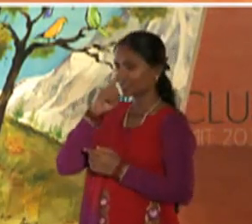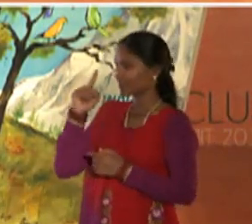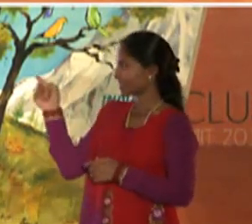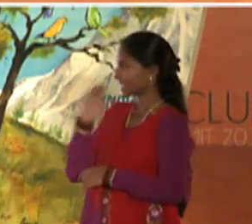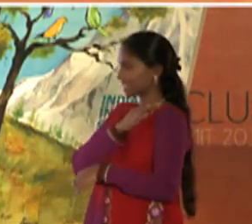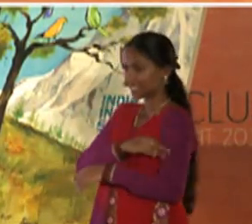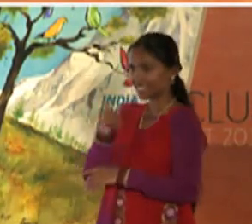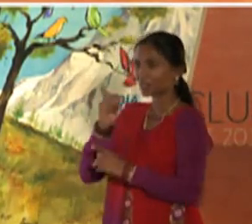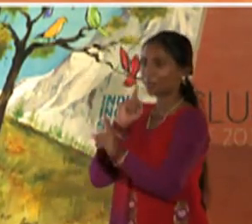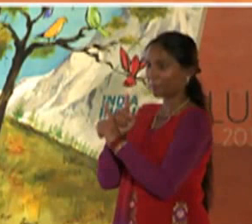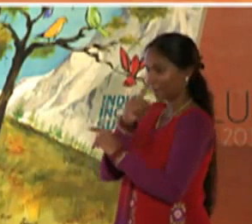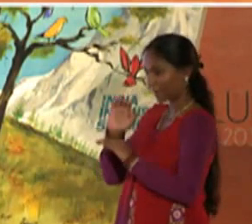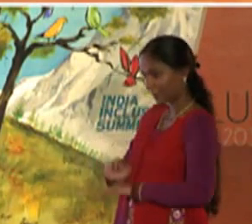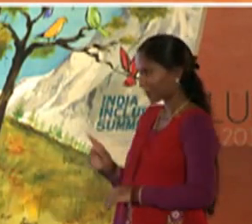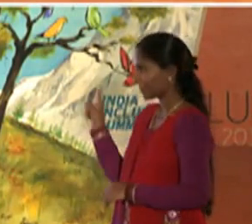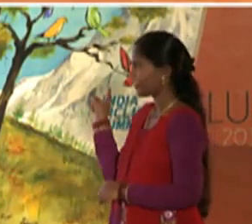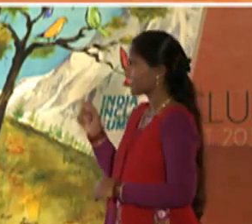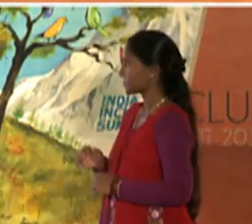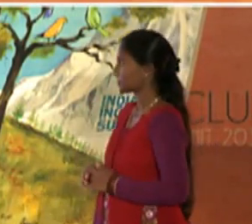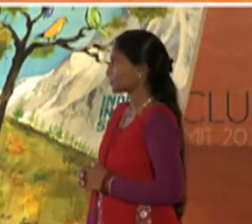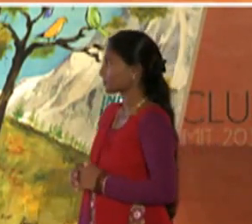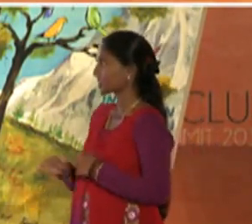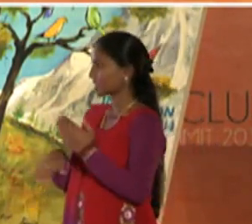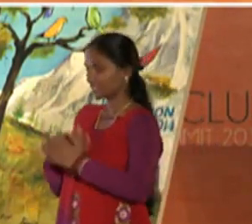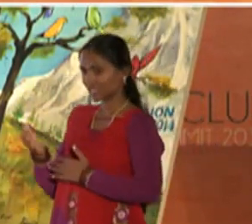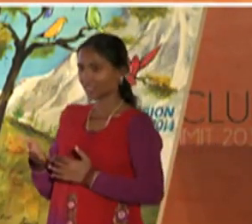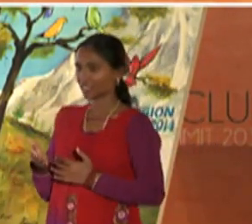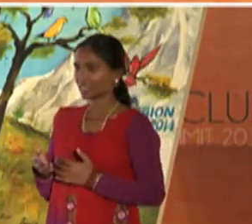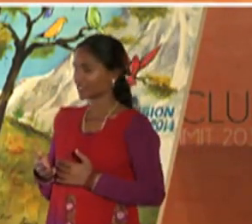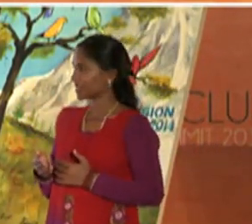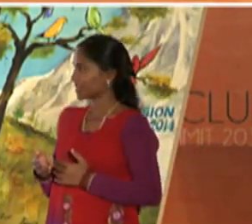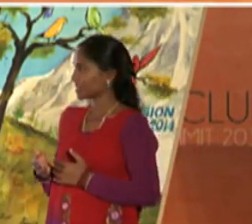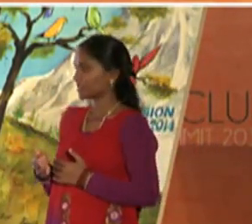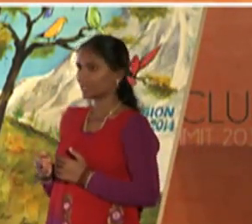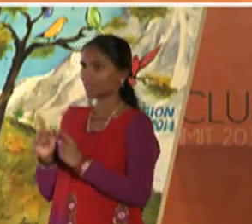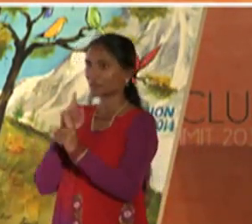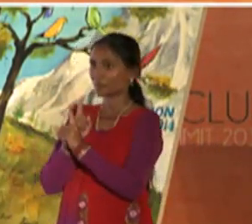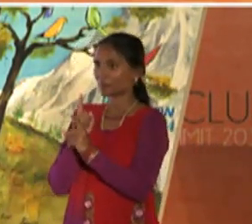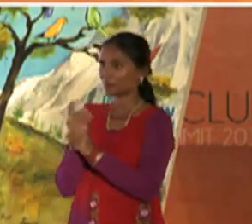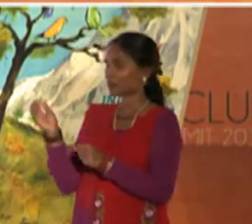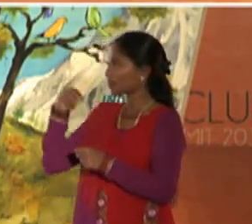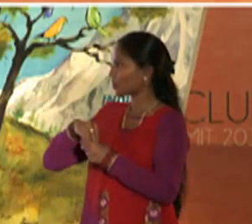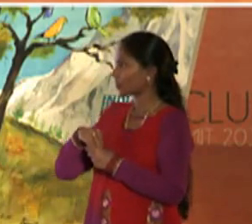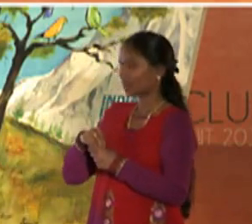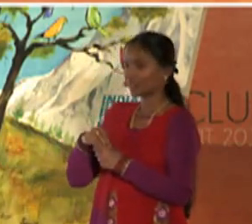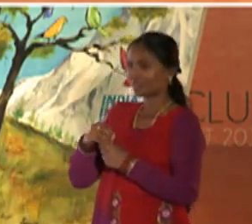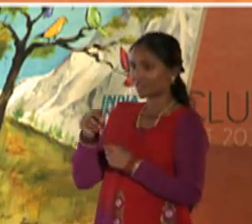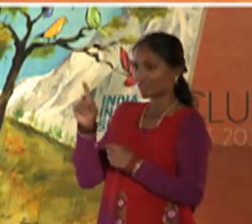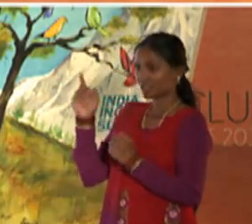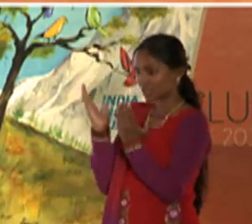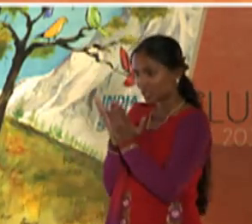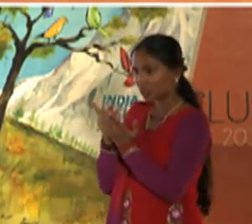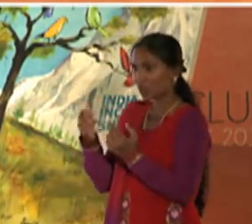is to remove the barriers to getting her to school and to make school more accessible, being in